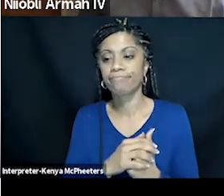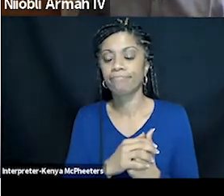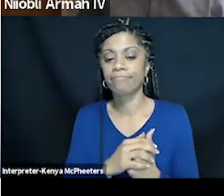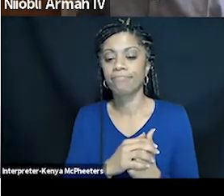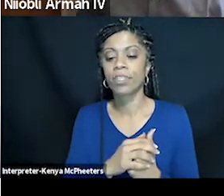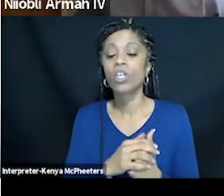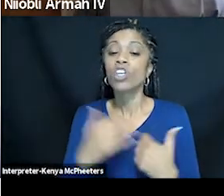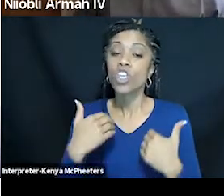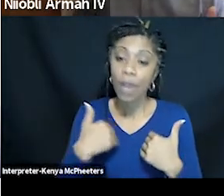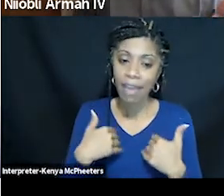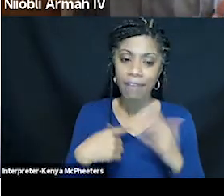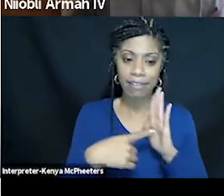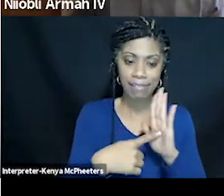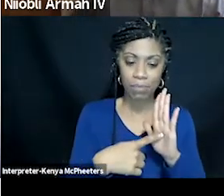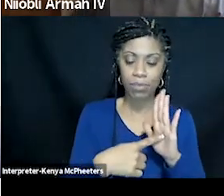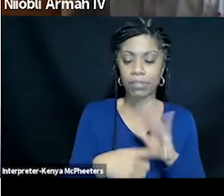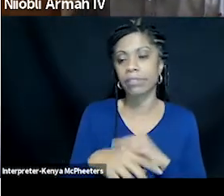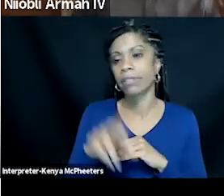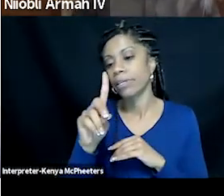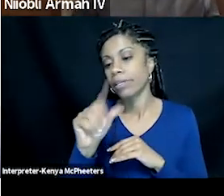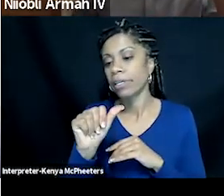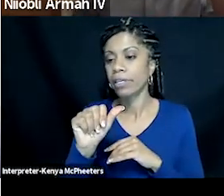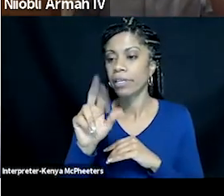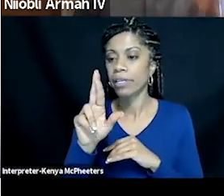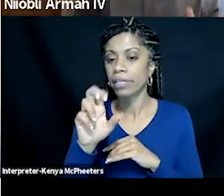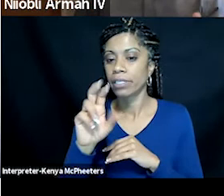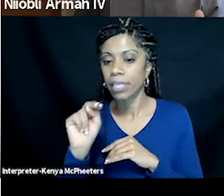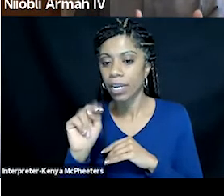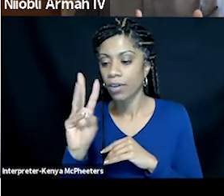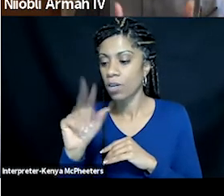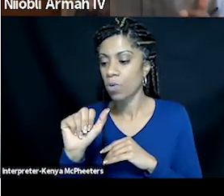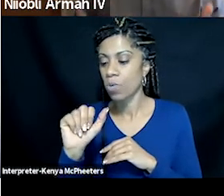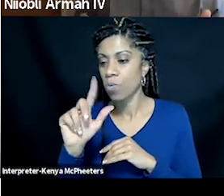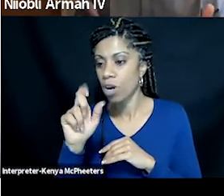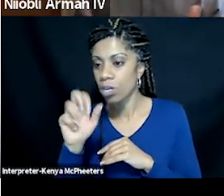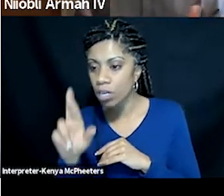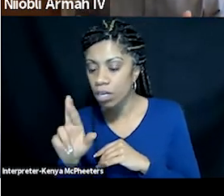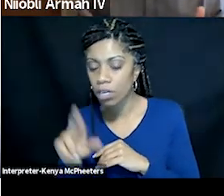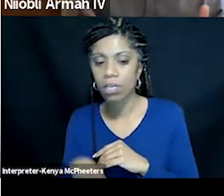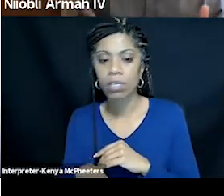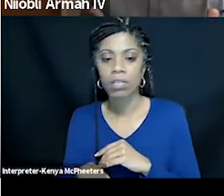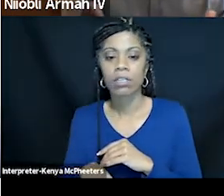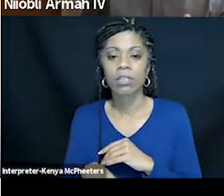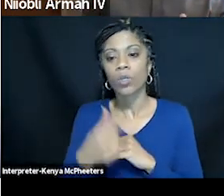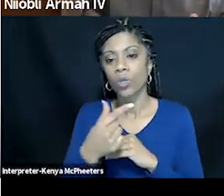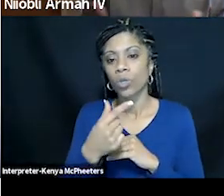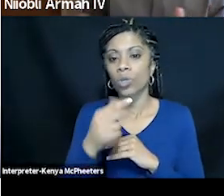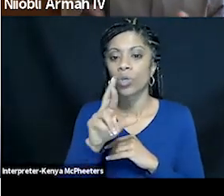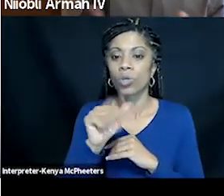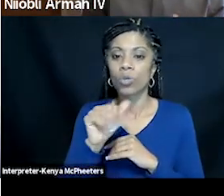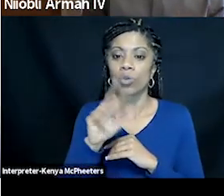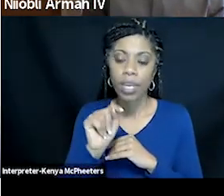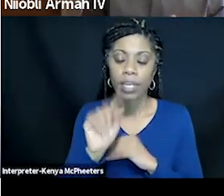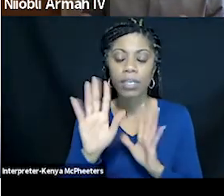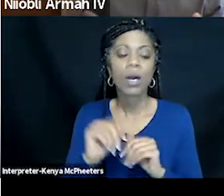have the Darren Walkers of the world. You have, I mentioned Grant from the Heinz Foundation. So we have examples of how foundation leaders